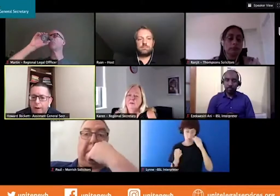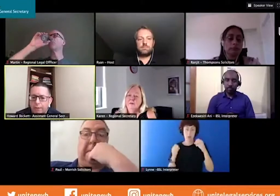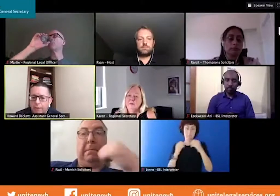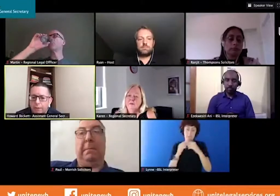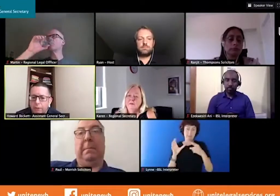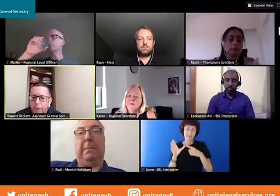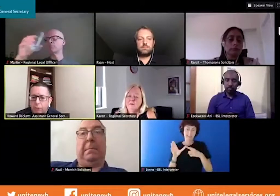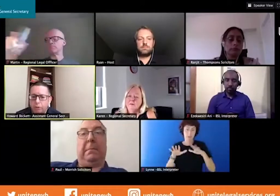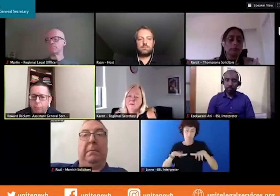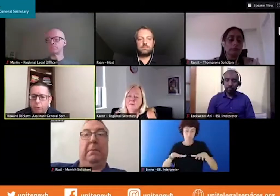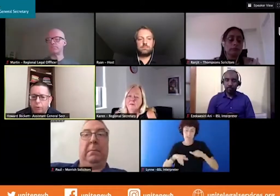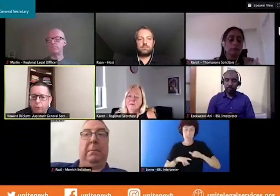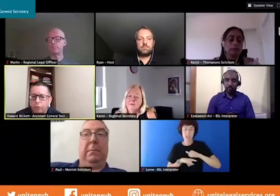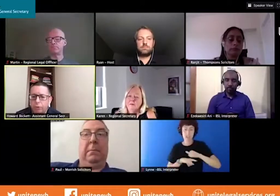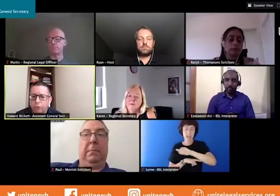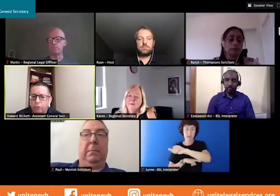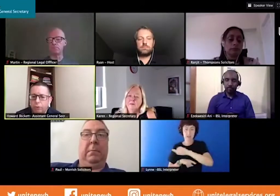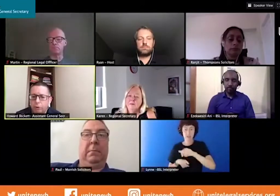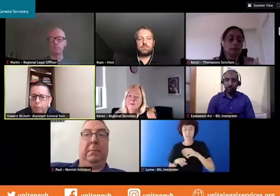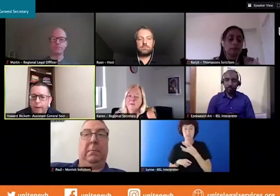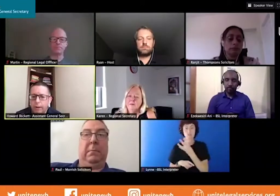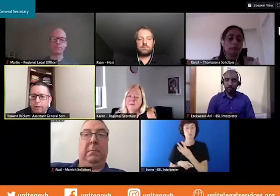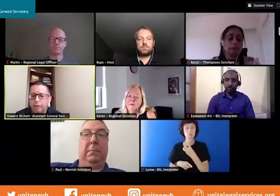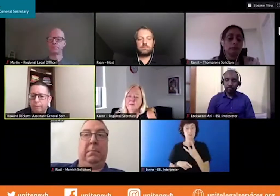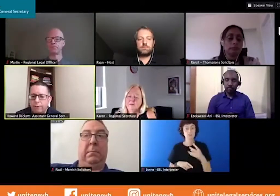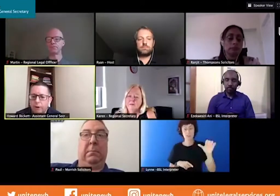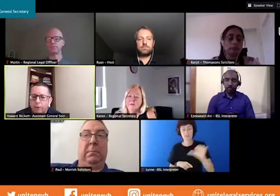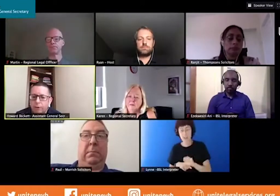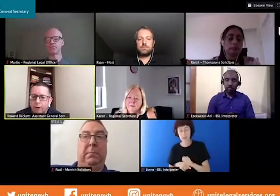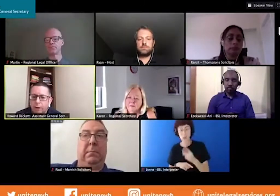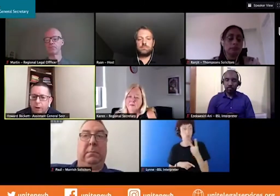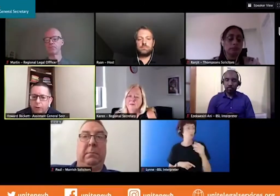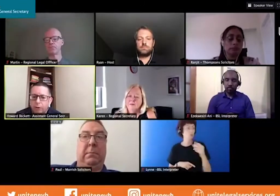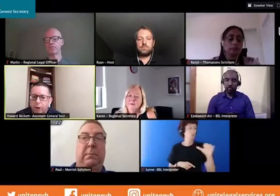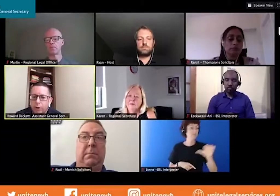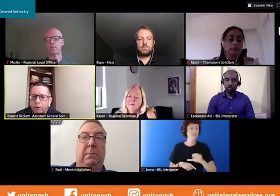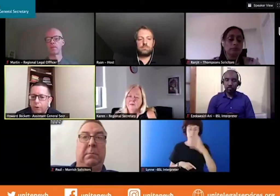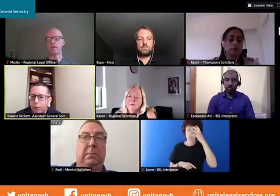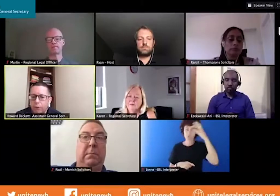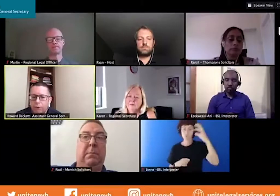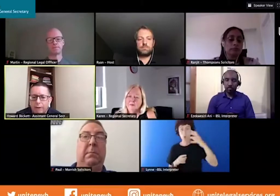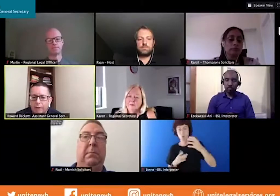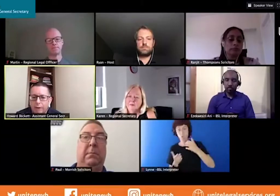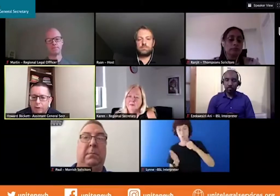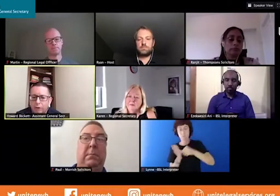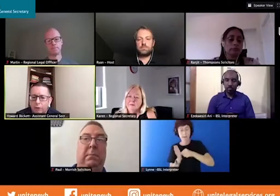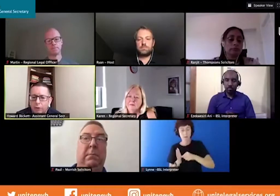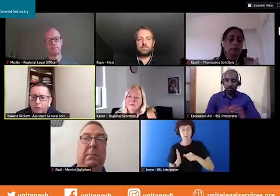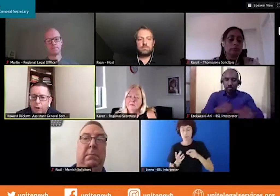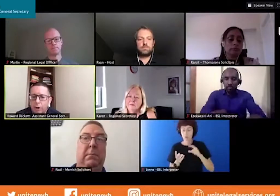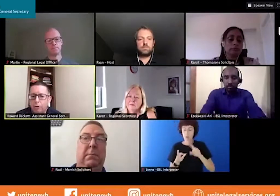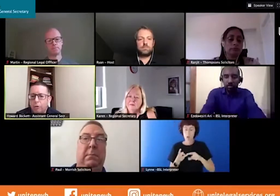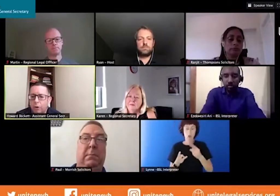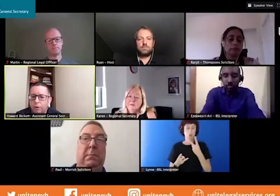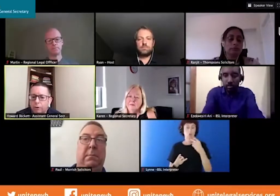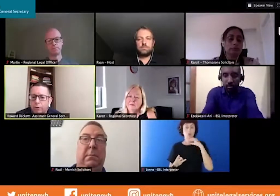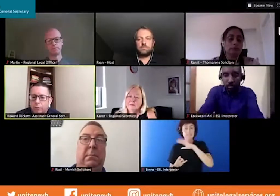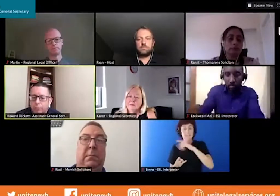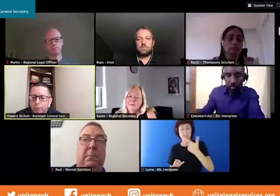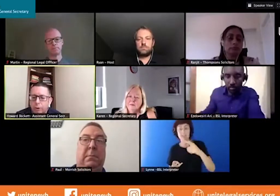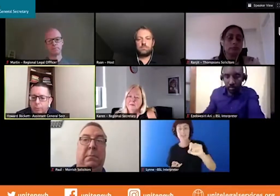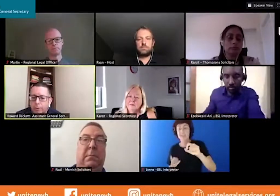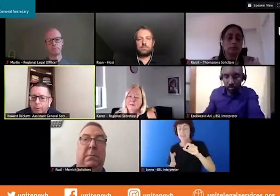Swissport, 2,000 Royal Mail, 1,700 in Airbus, 270 in De La Rue, 2,000 at Birmingham